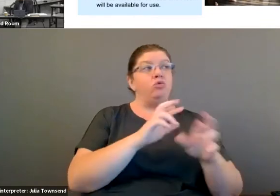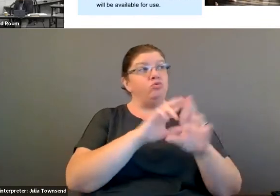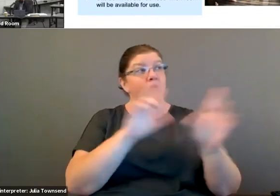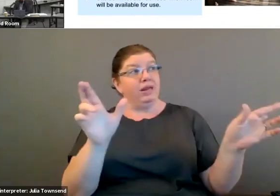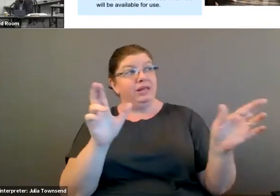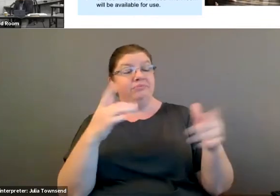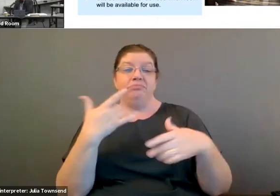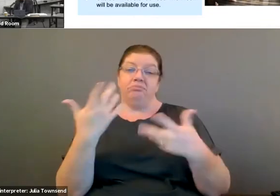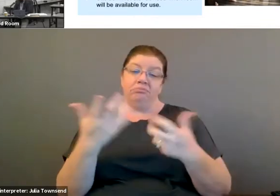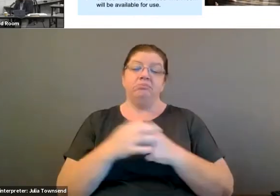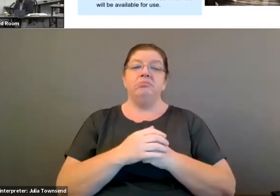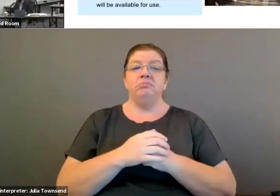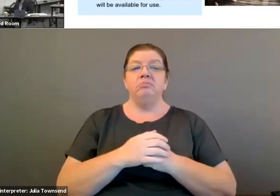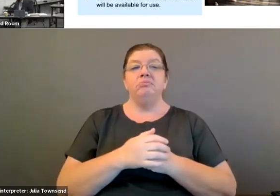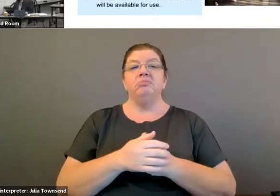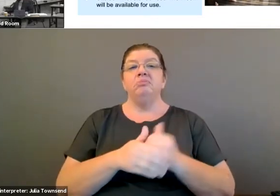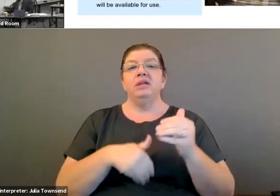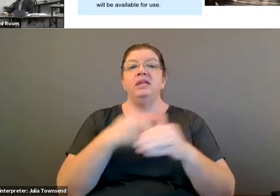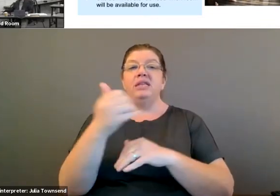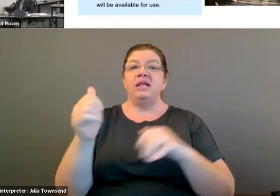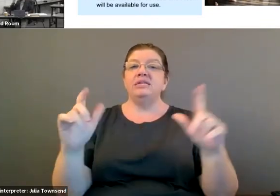available. Next slide, please.